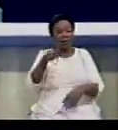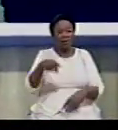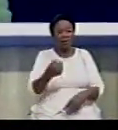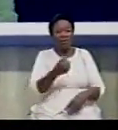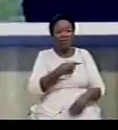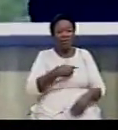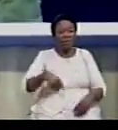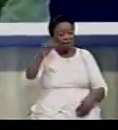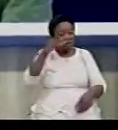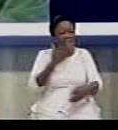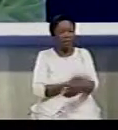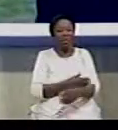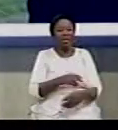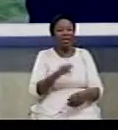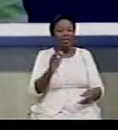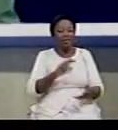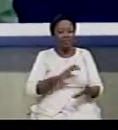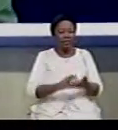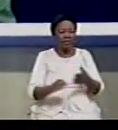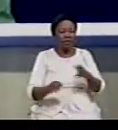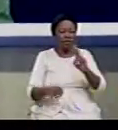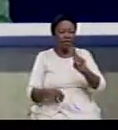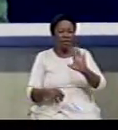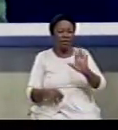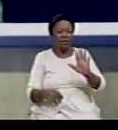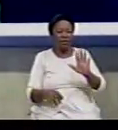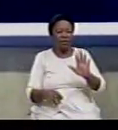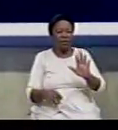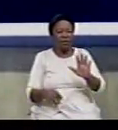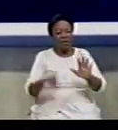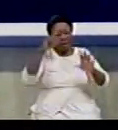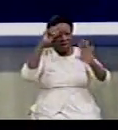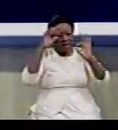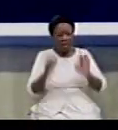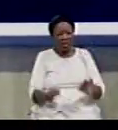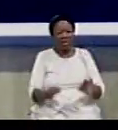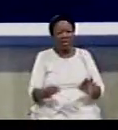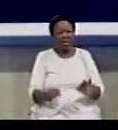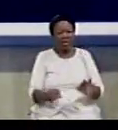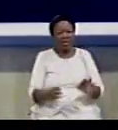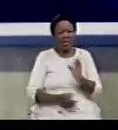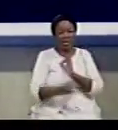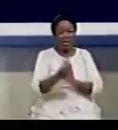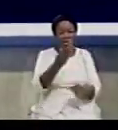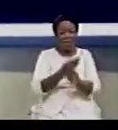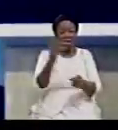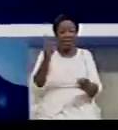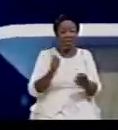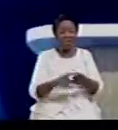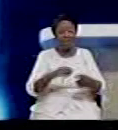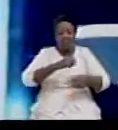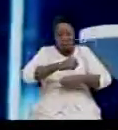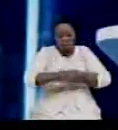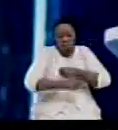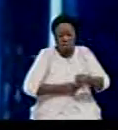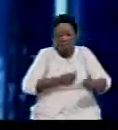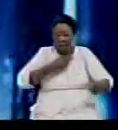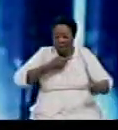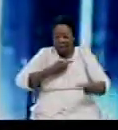choosing rather to suffer affliction. Why? Moses, why will you choose to